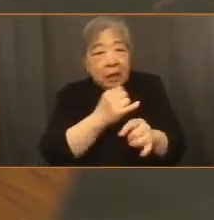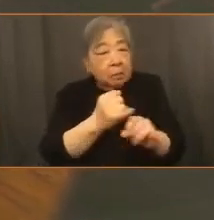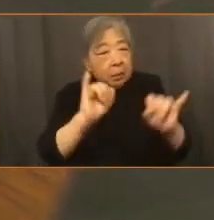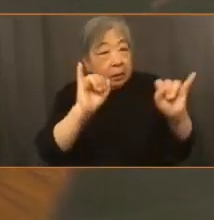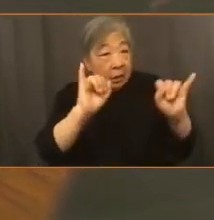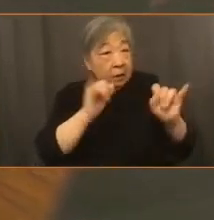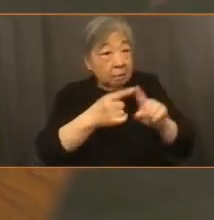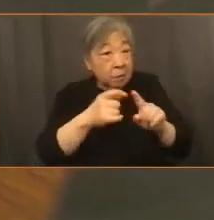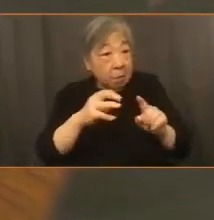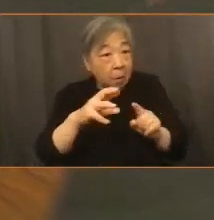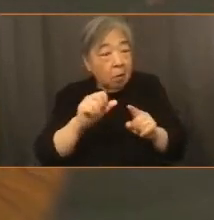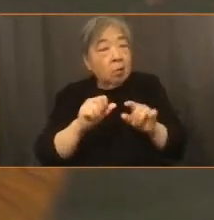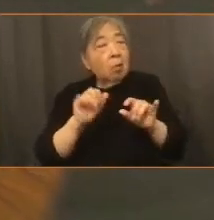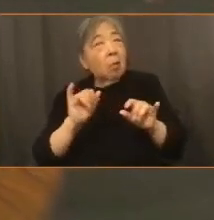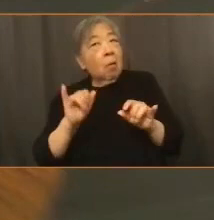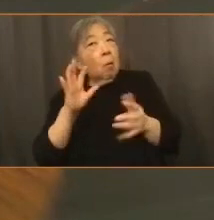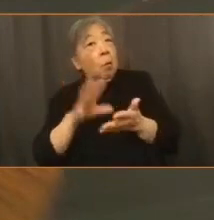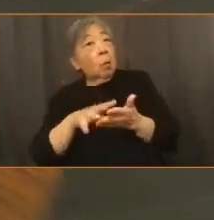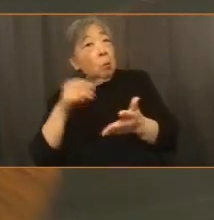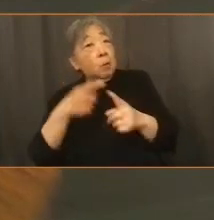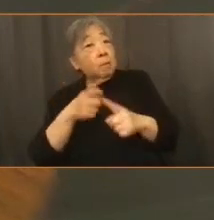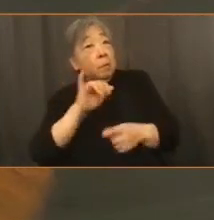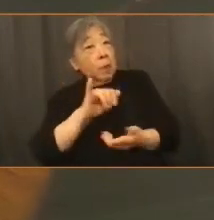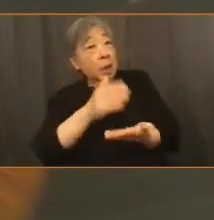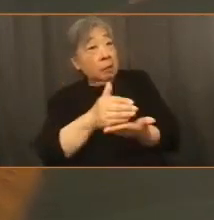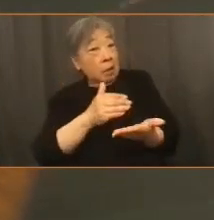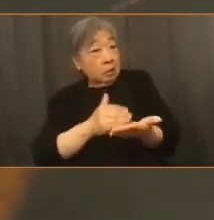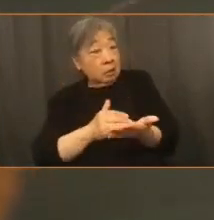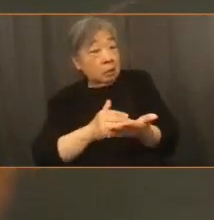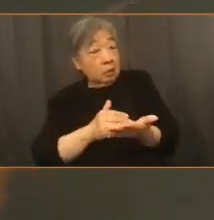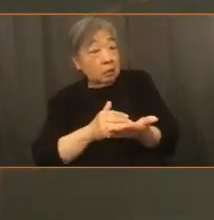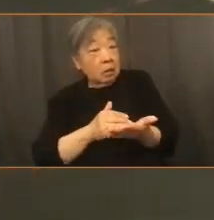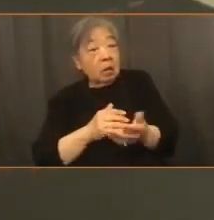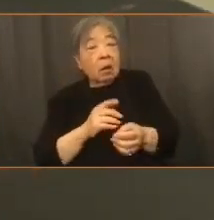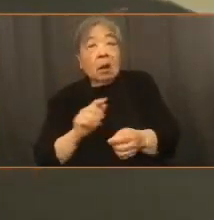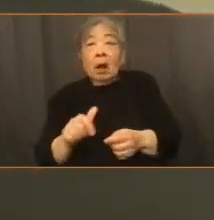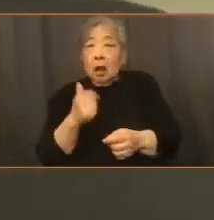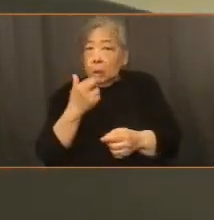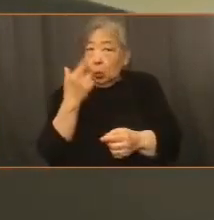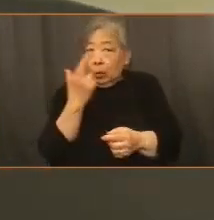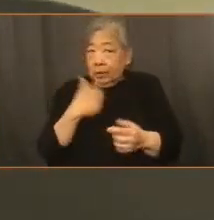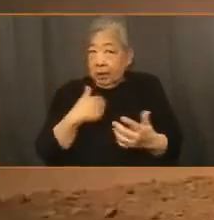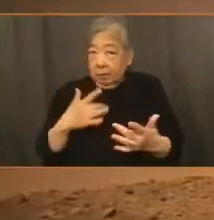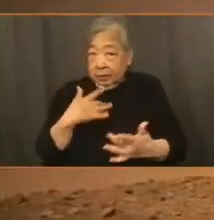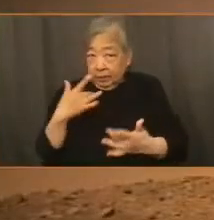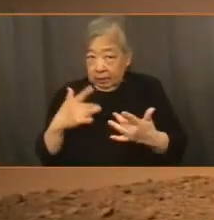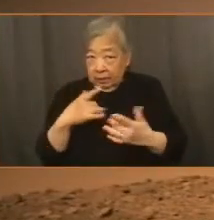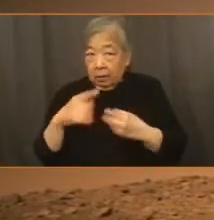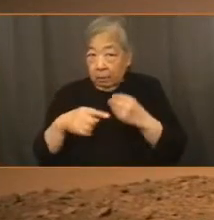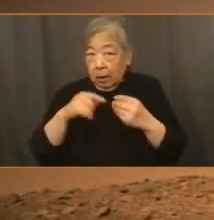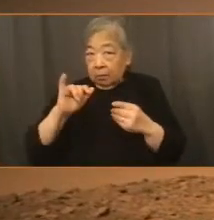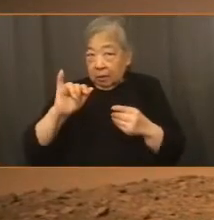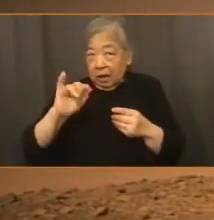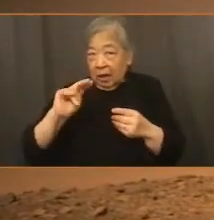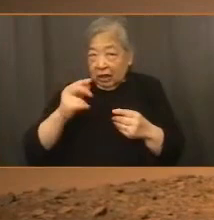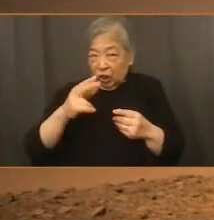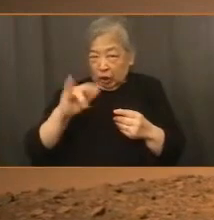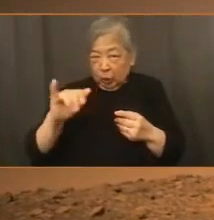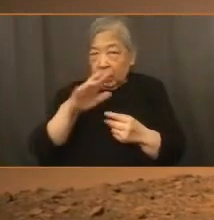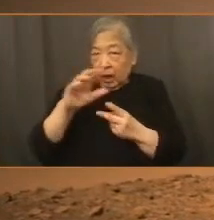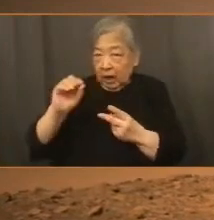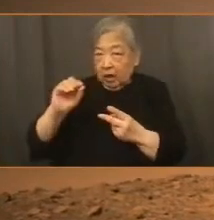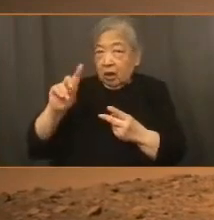and how they solved them. And I will say that another reason I'm really excited about Ingenuity and Dragonfly, of course, is that they